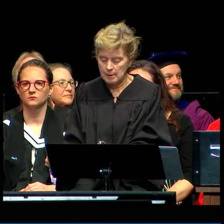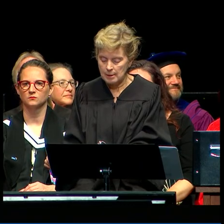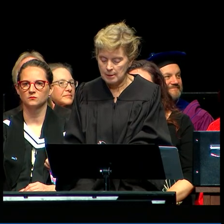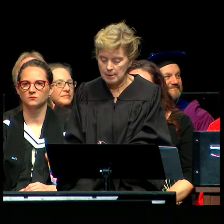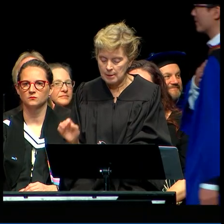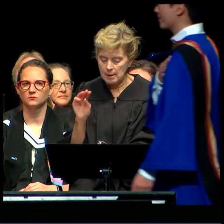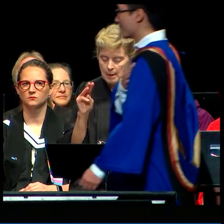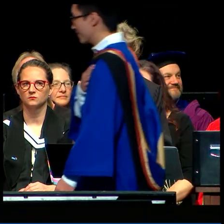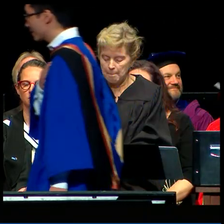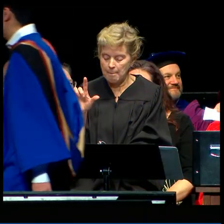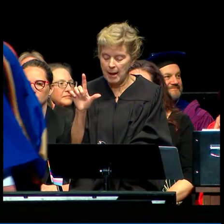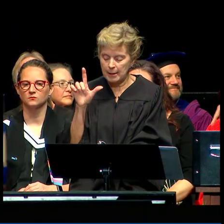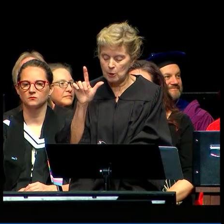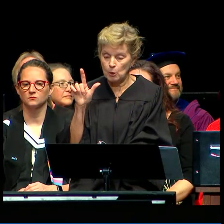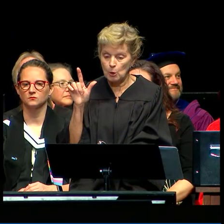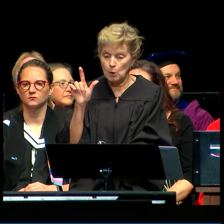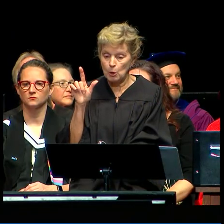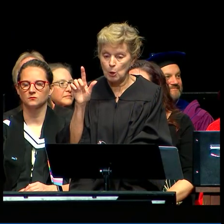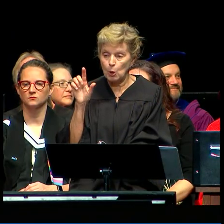Michael Liu.